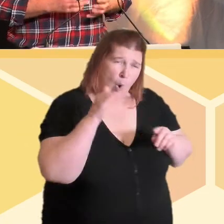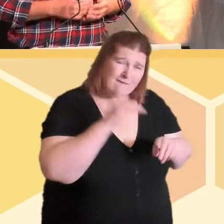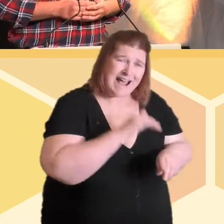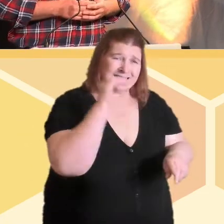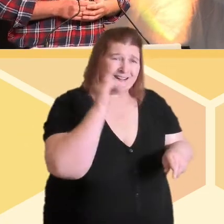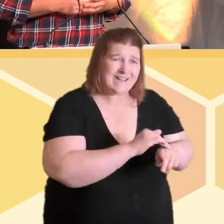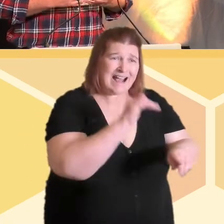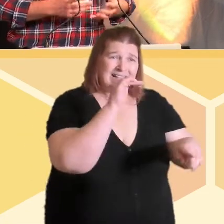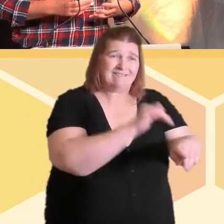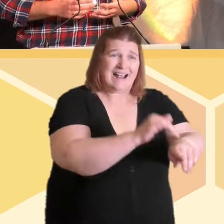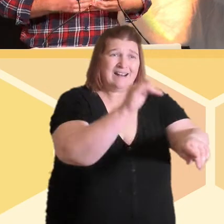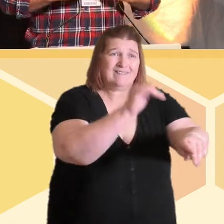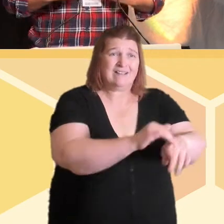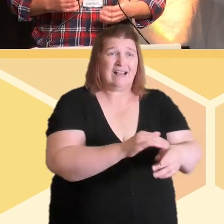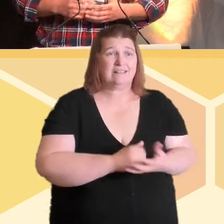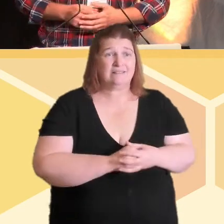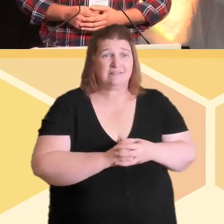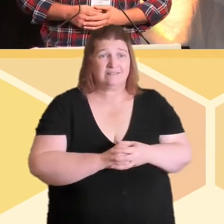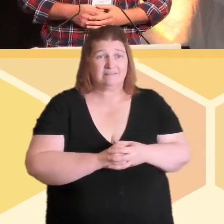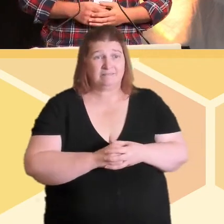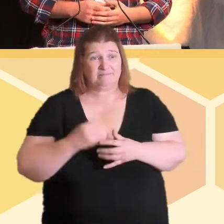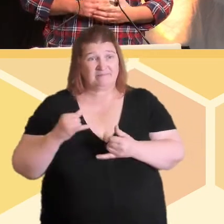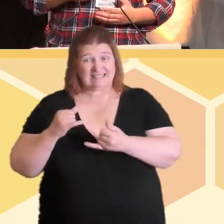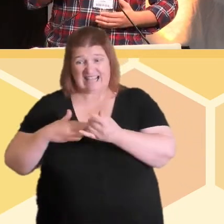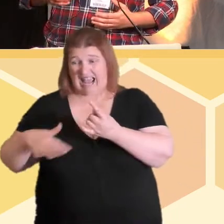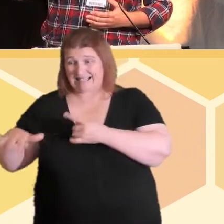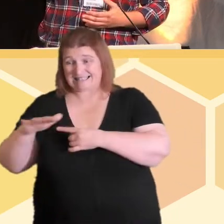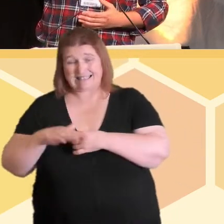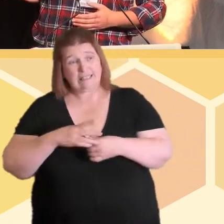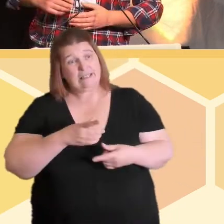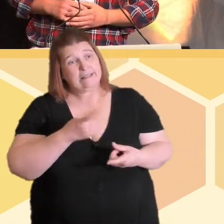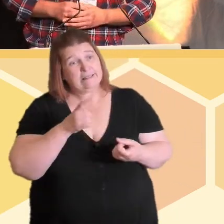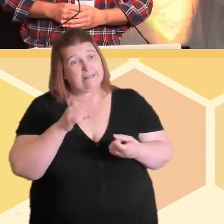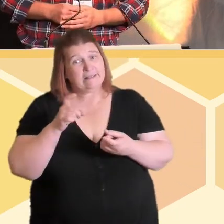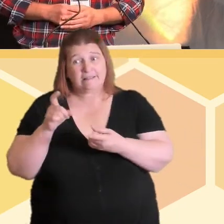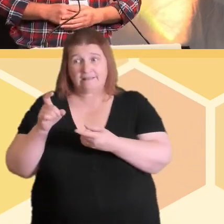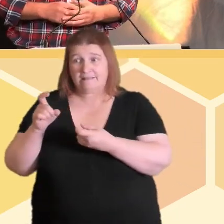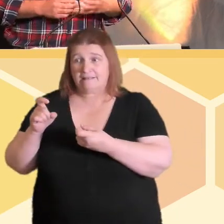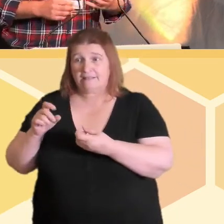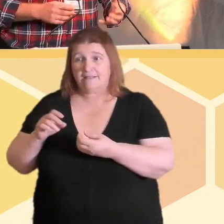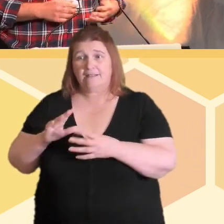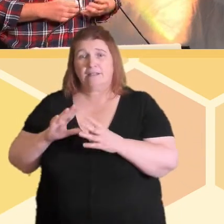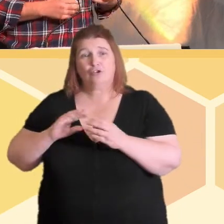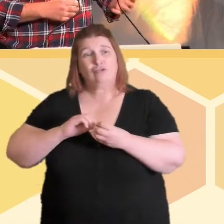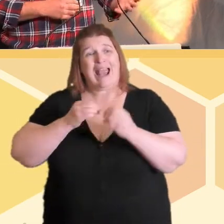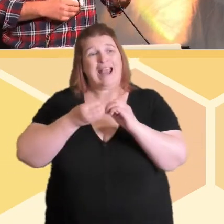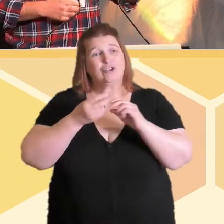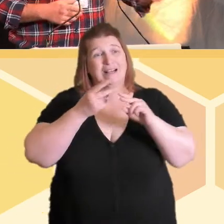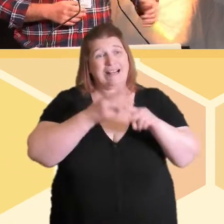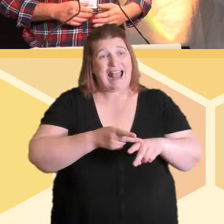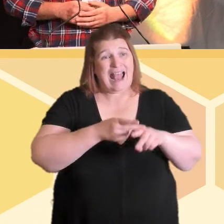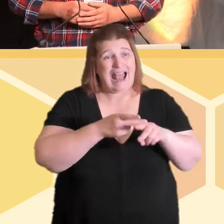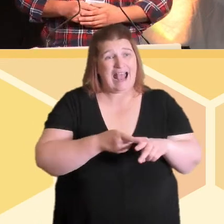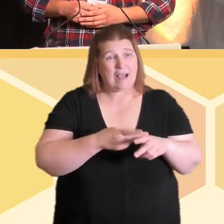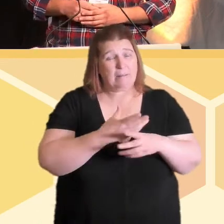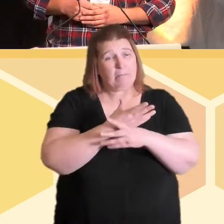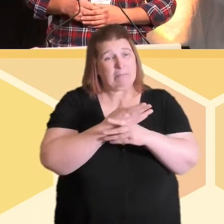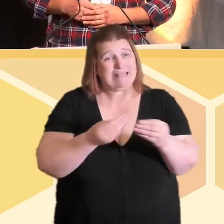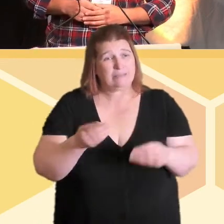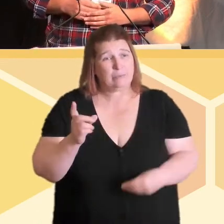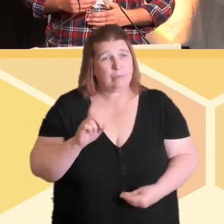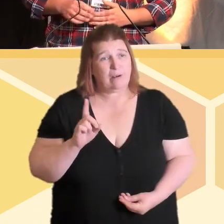the truth is that people in our society often hear more about creation care from the passionate words of Greta